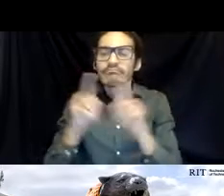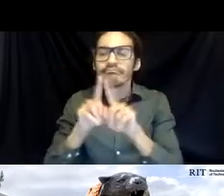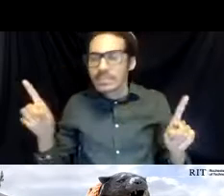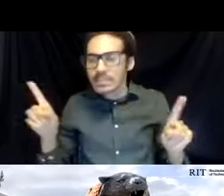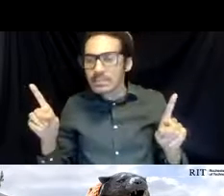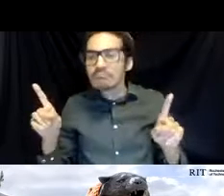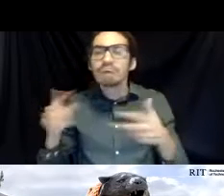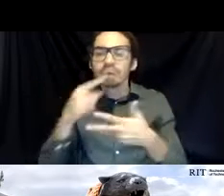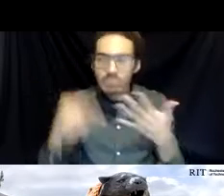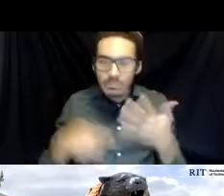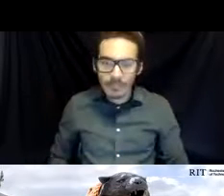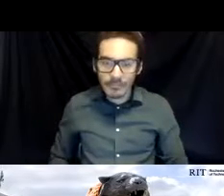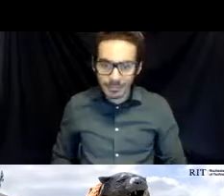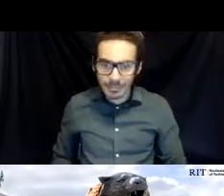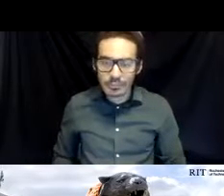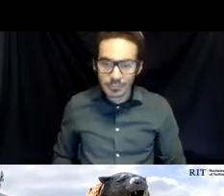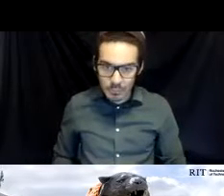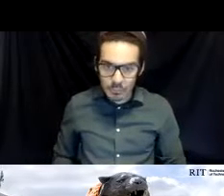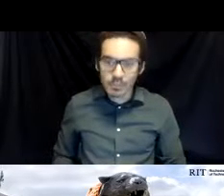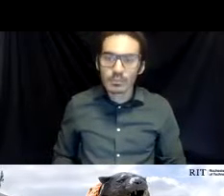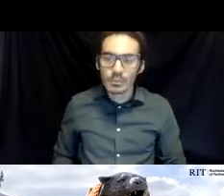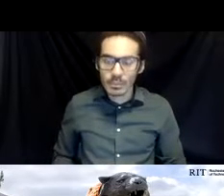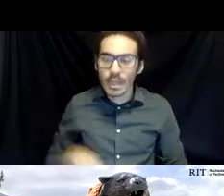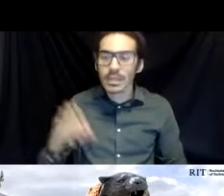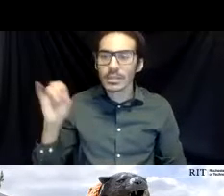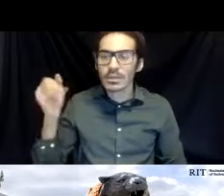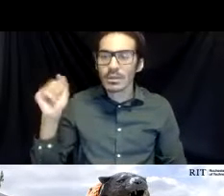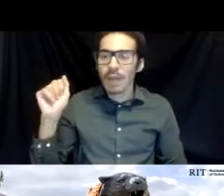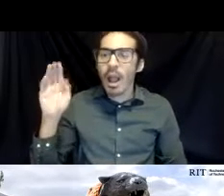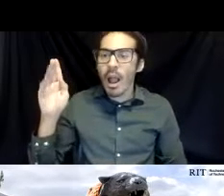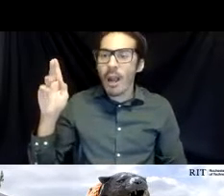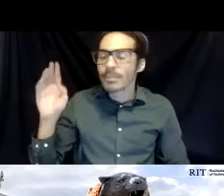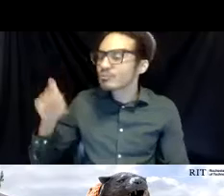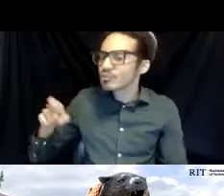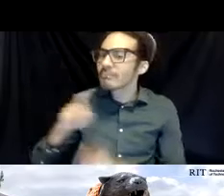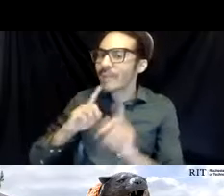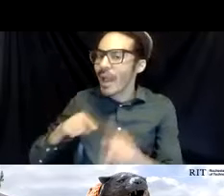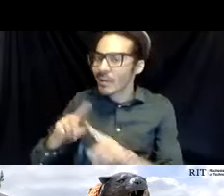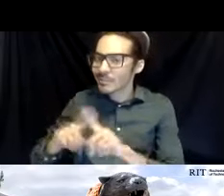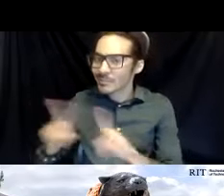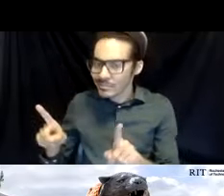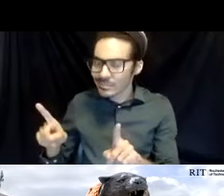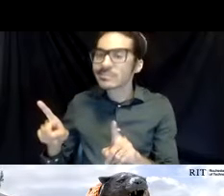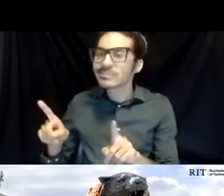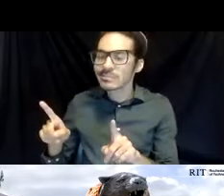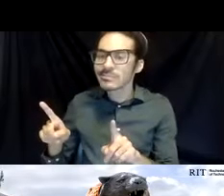I think, you know, Jakob, we should probably answer this separately because I think the scene in Zagreb is probably